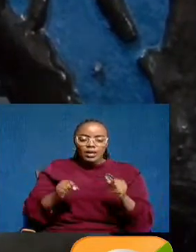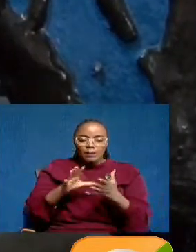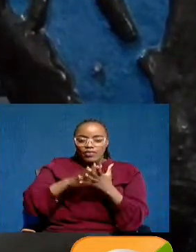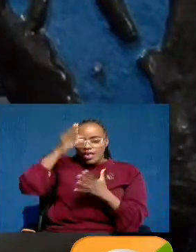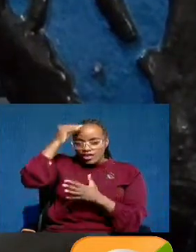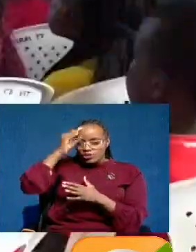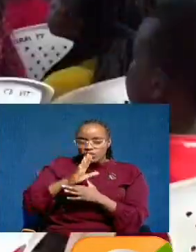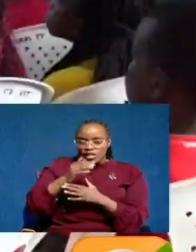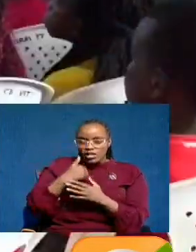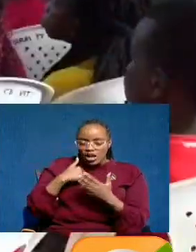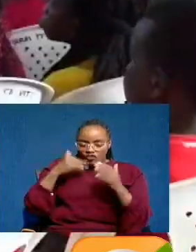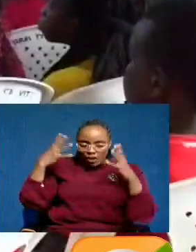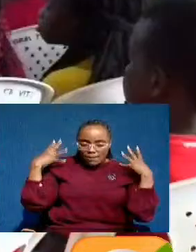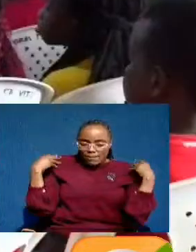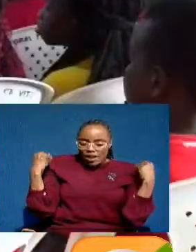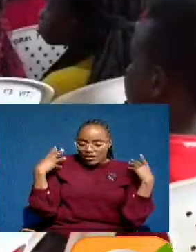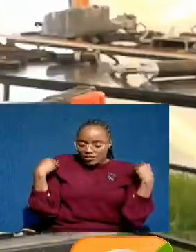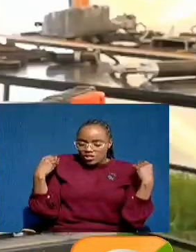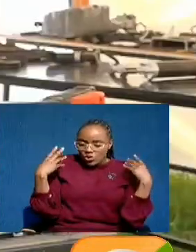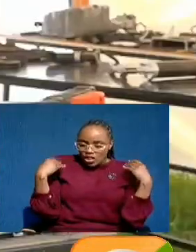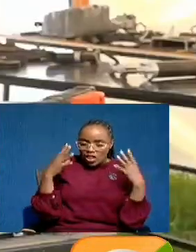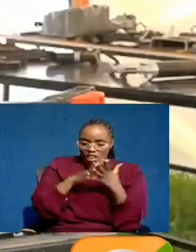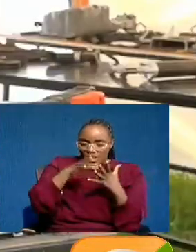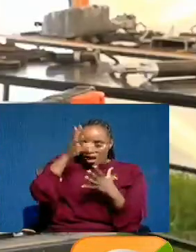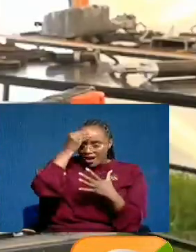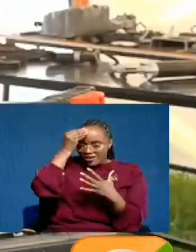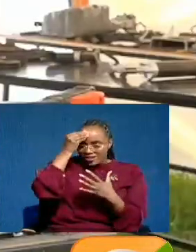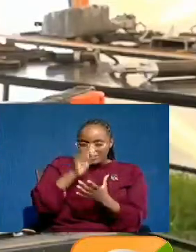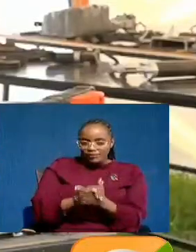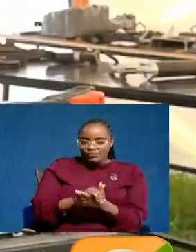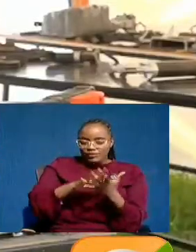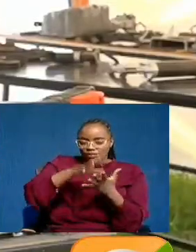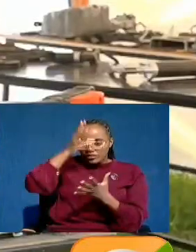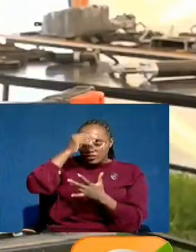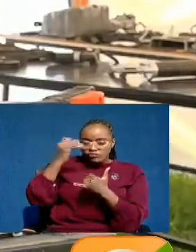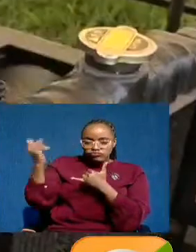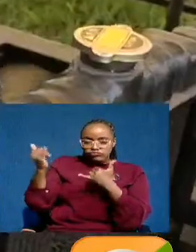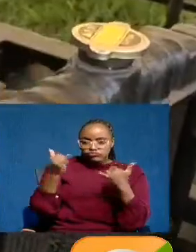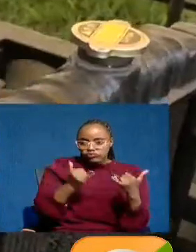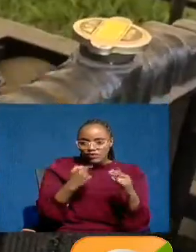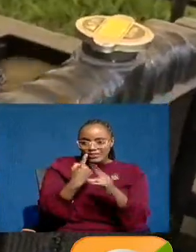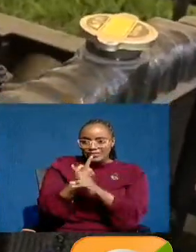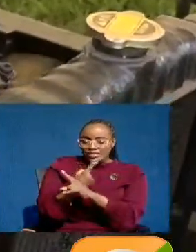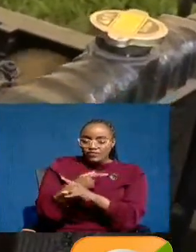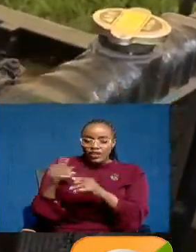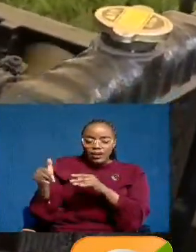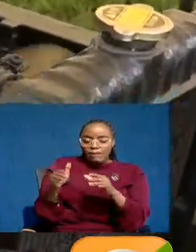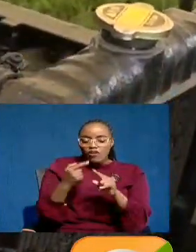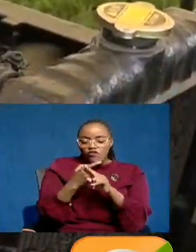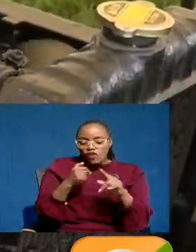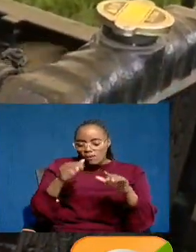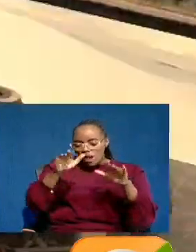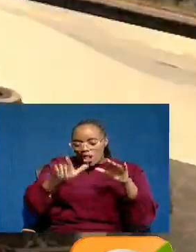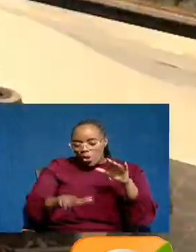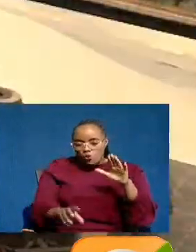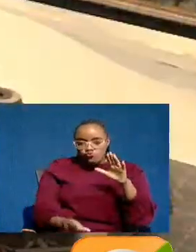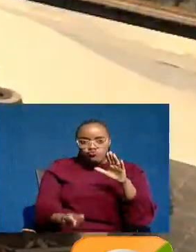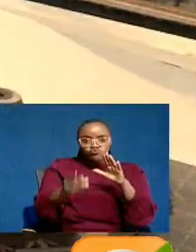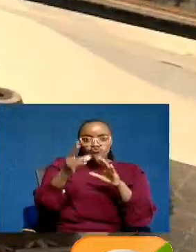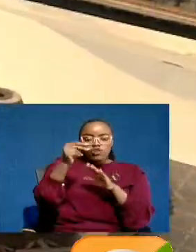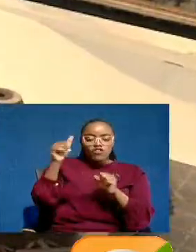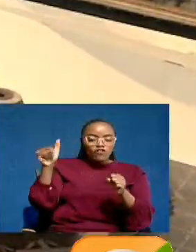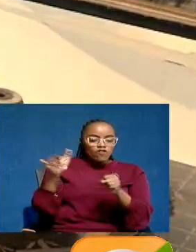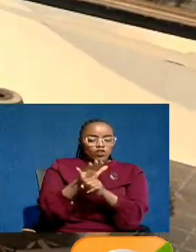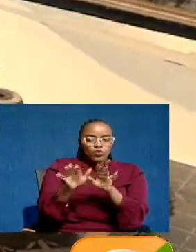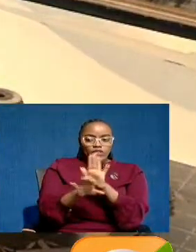are immersed in practical hands-on learning. Students are introduced to motor mechanics from the ground up, fully equipped with spare